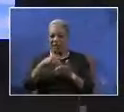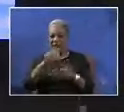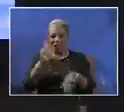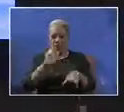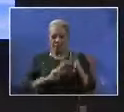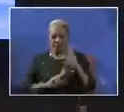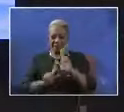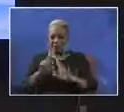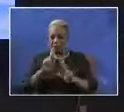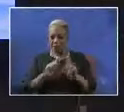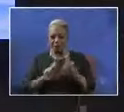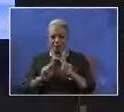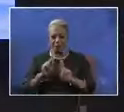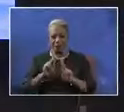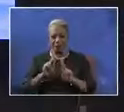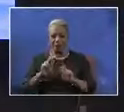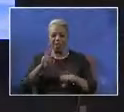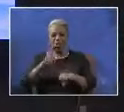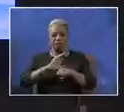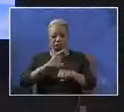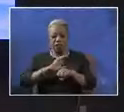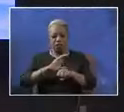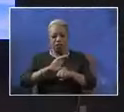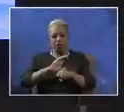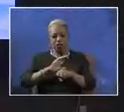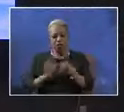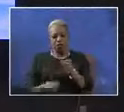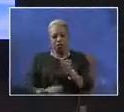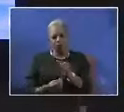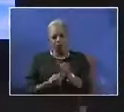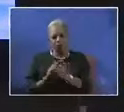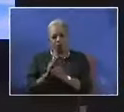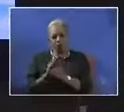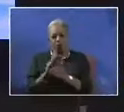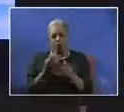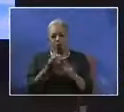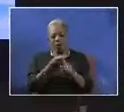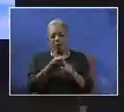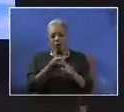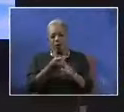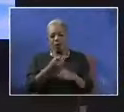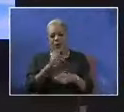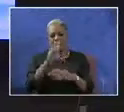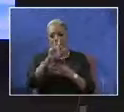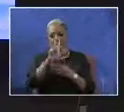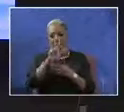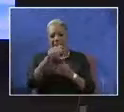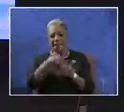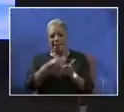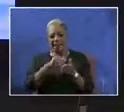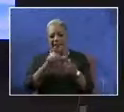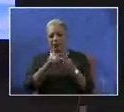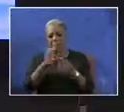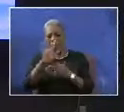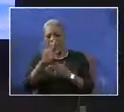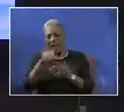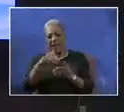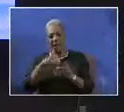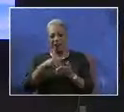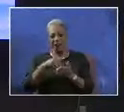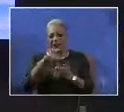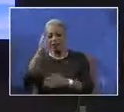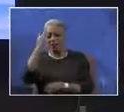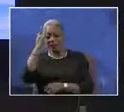because they numbered them. The church grew from 3,000 to 5,000 because they were numbered. So why then